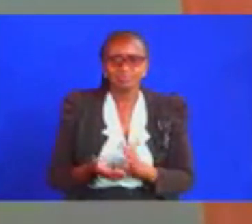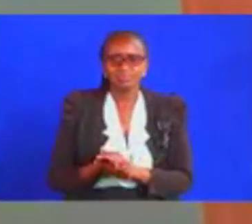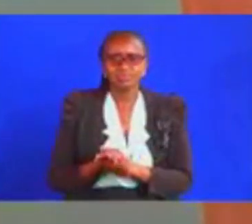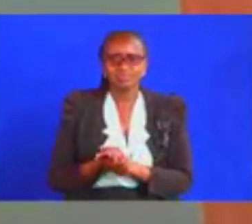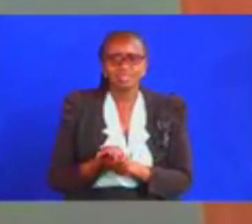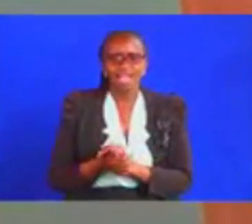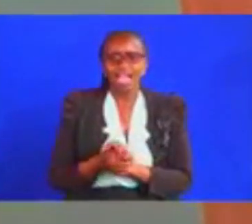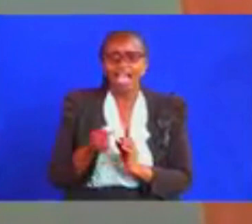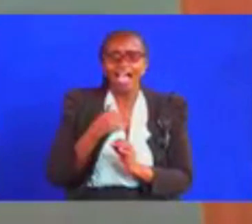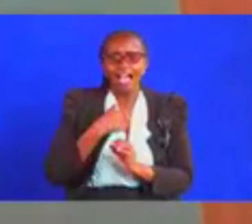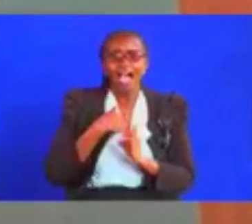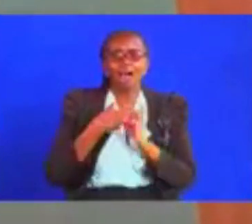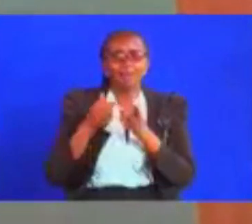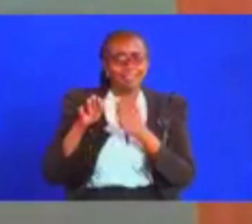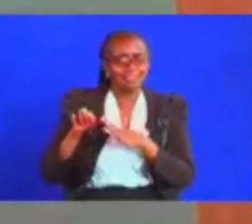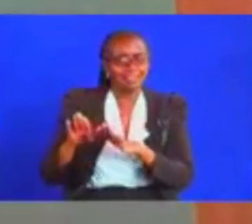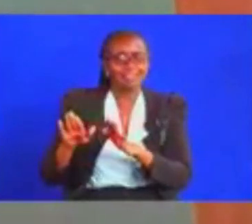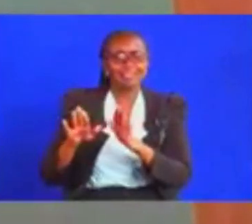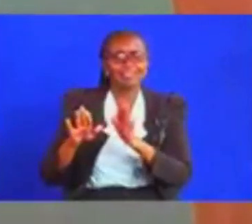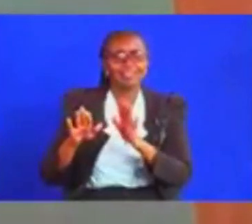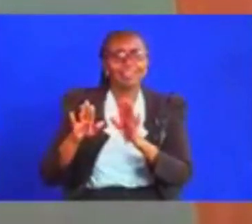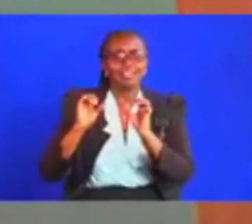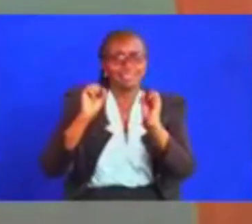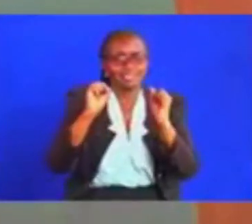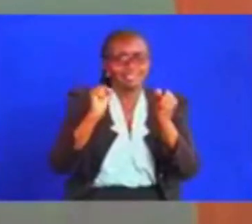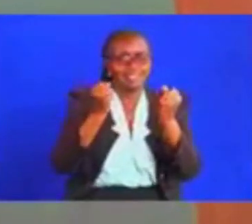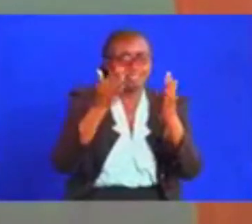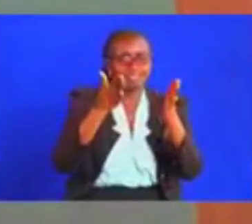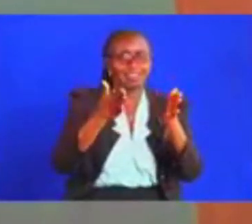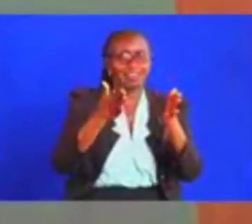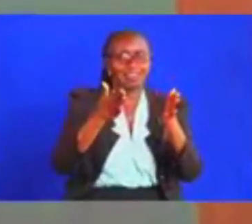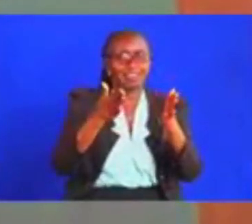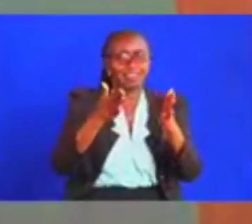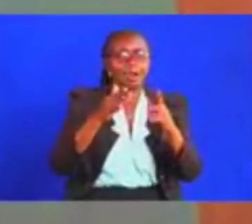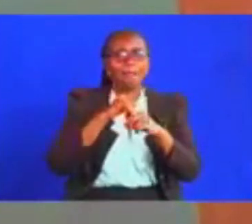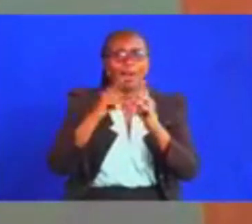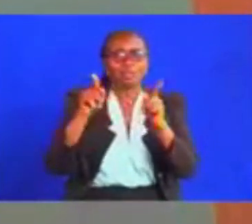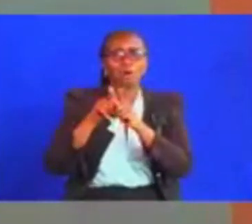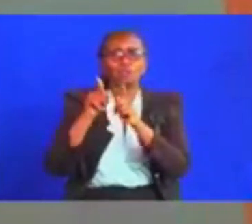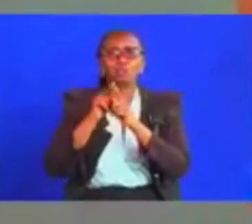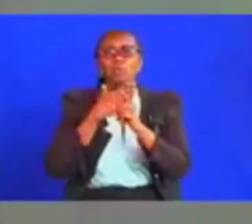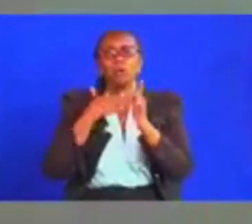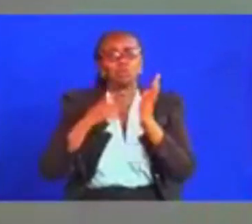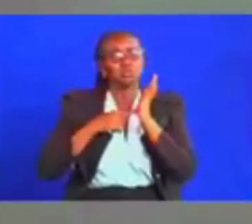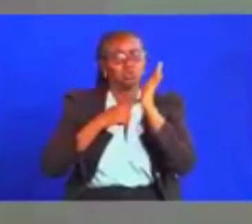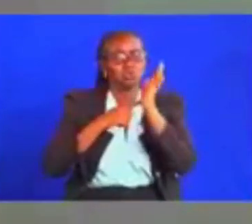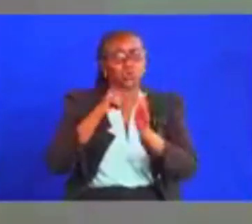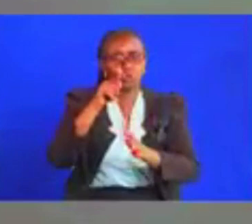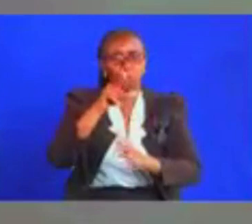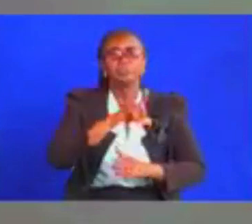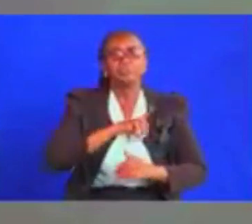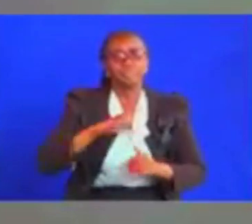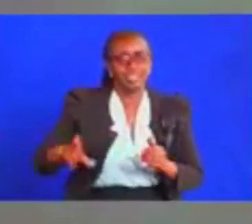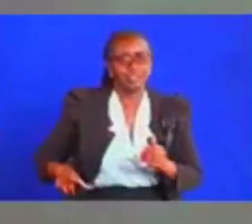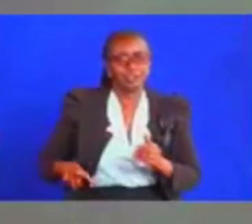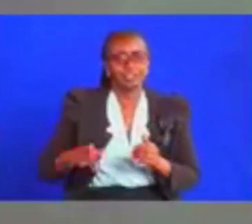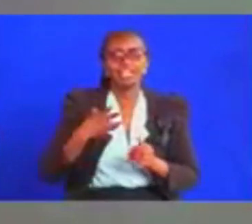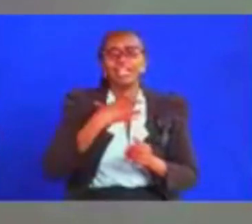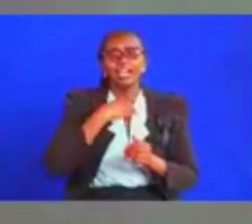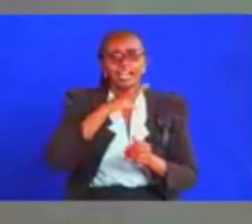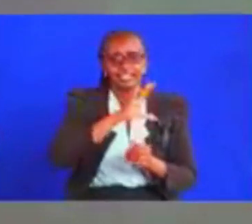I will leave the Savior here and we'll wrap up. But I need to also show you the Lord and the